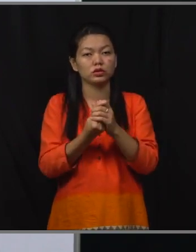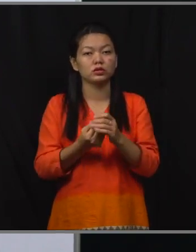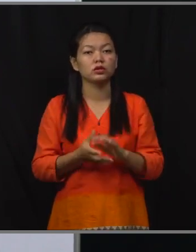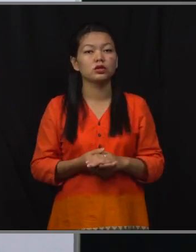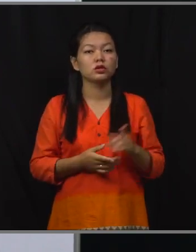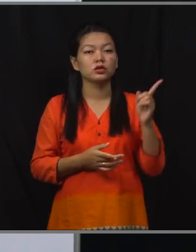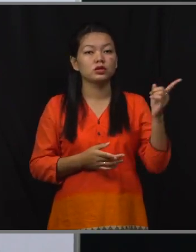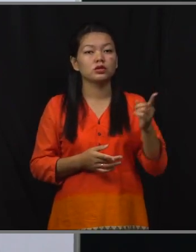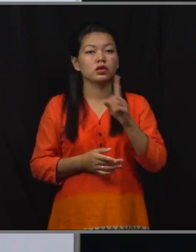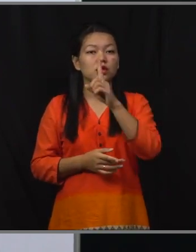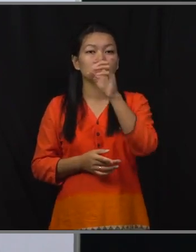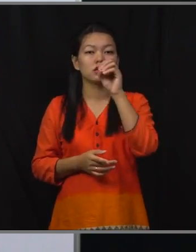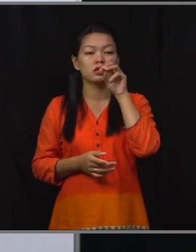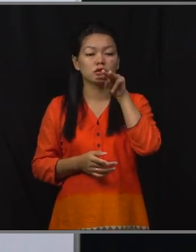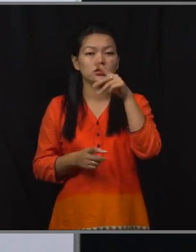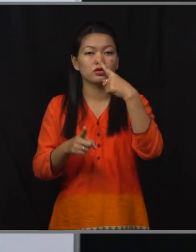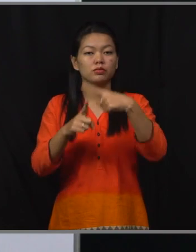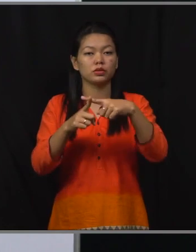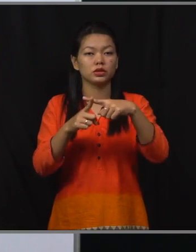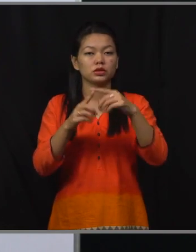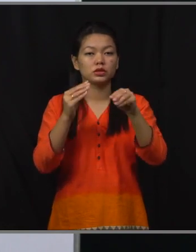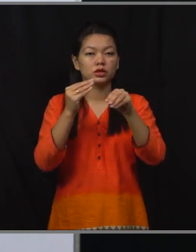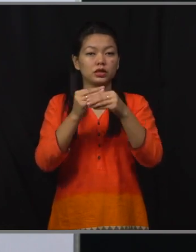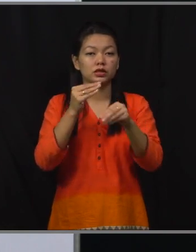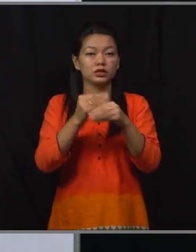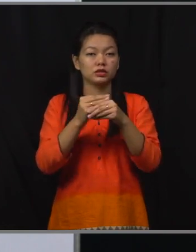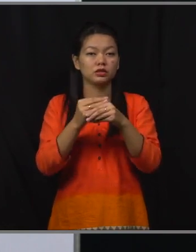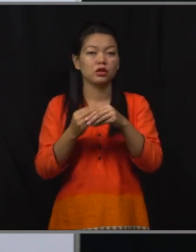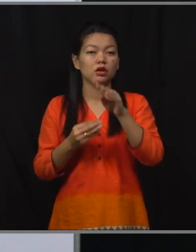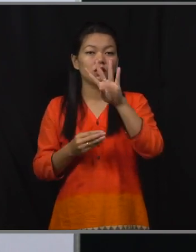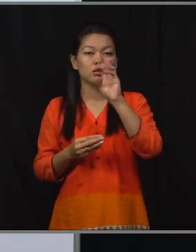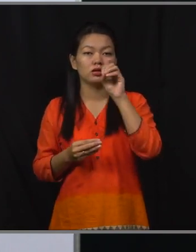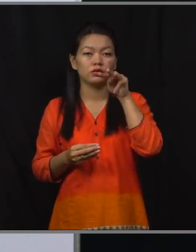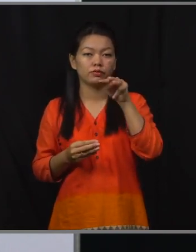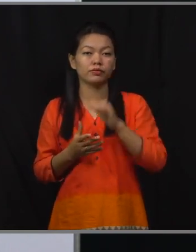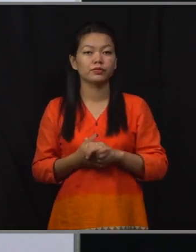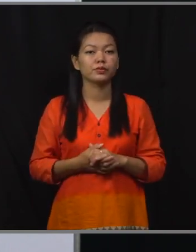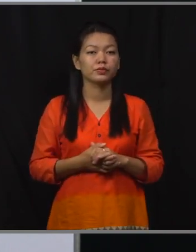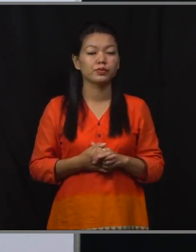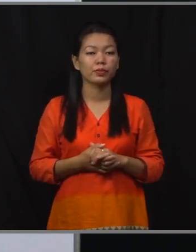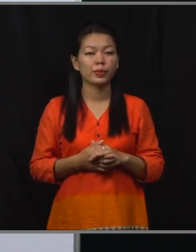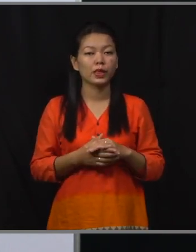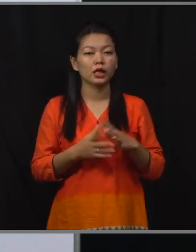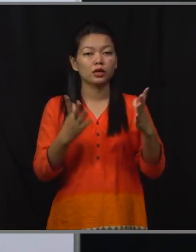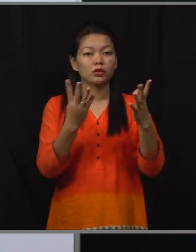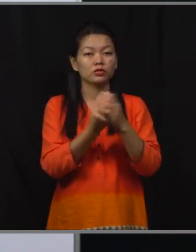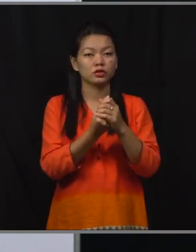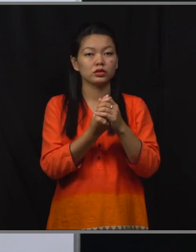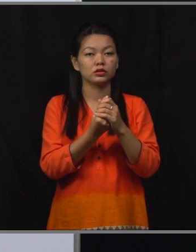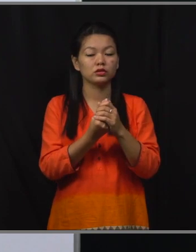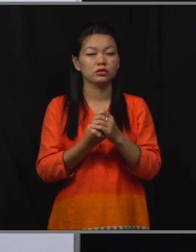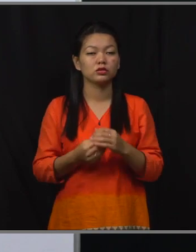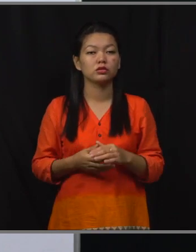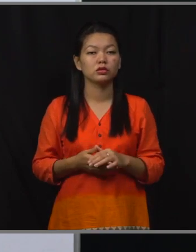at 10,000 plus additional purchases, that is 40,000. So 10,000